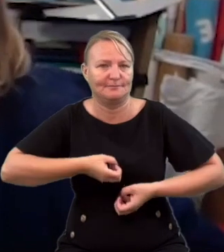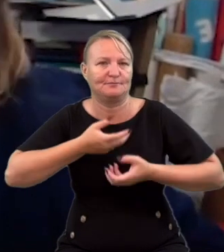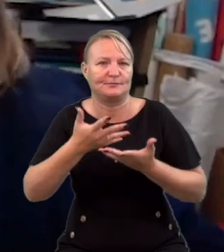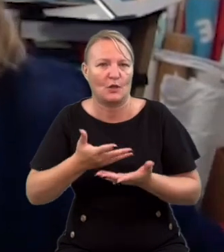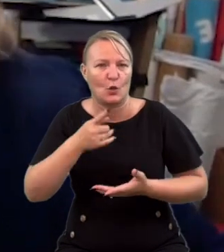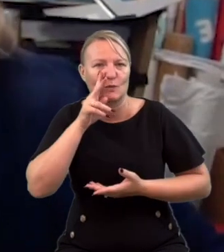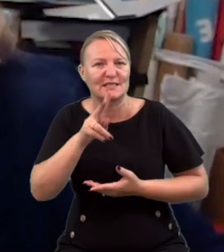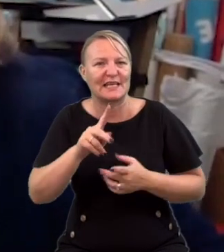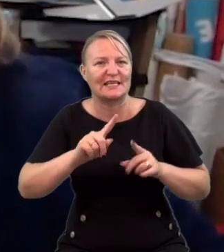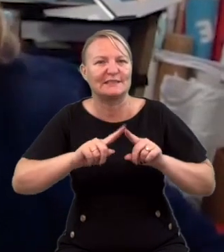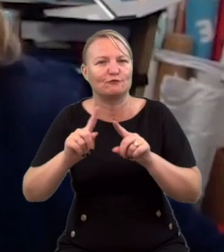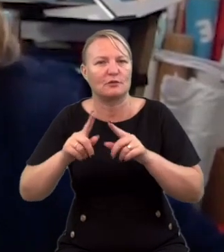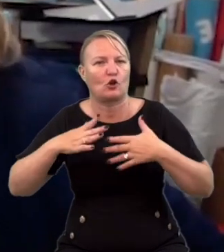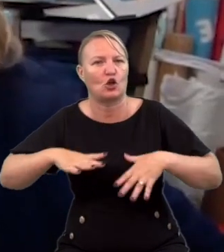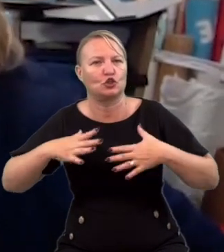of specific costume